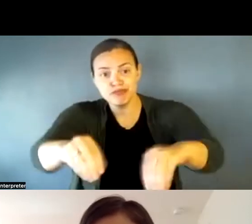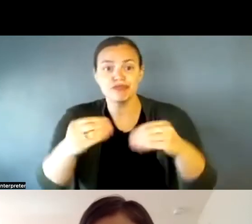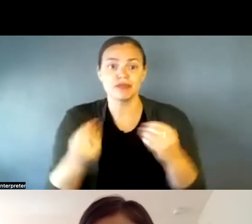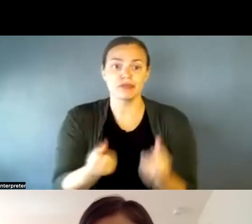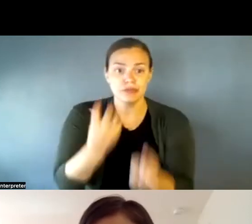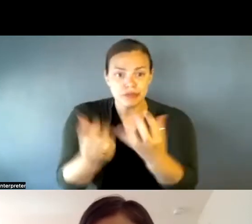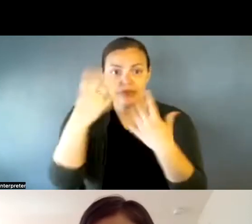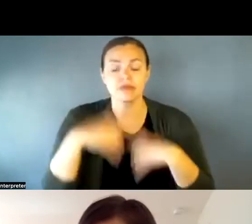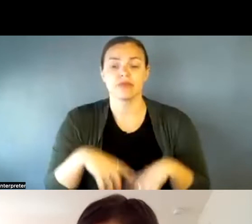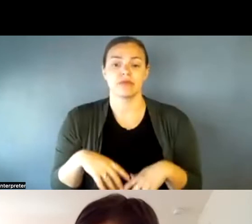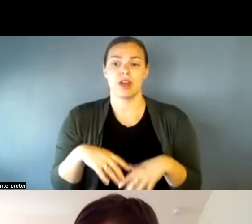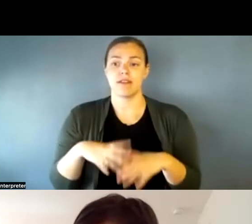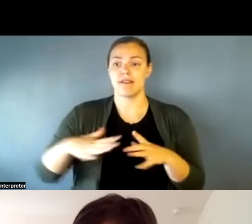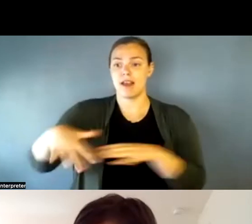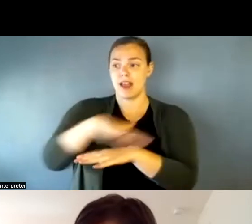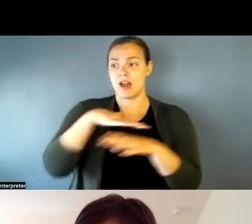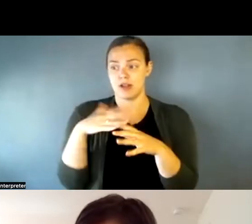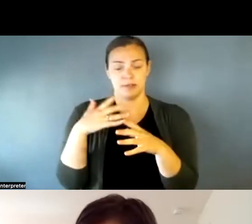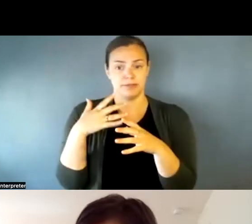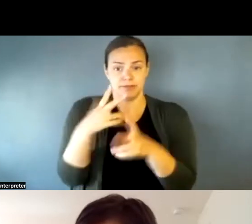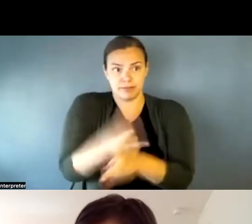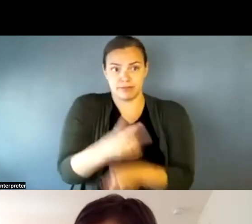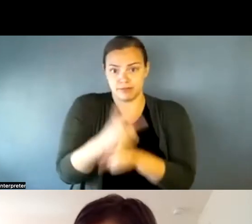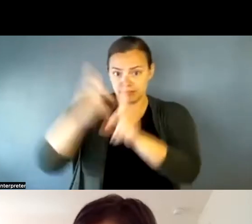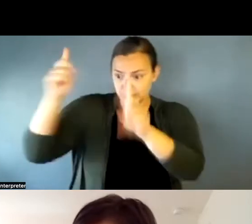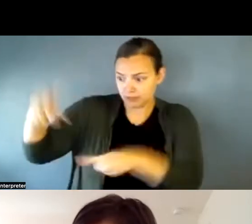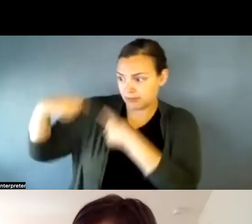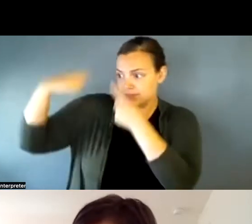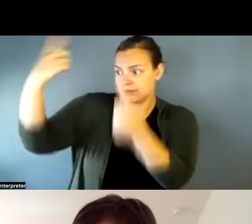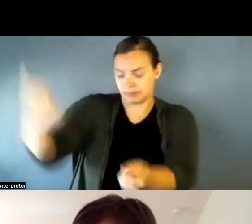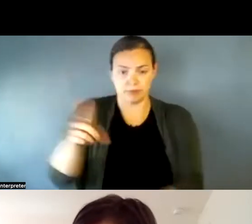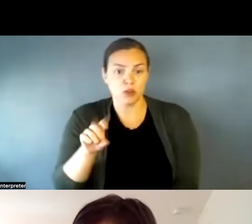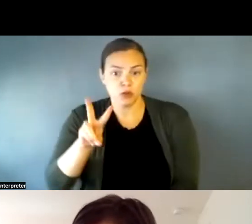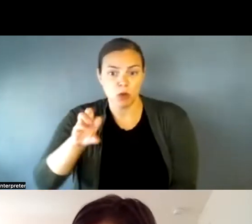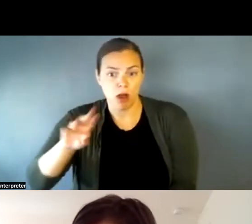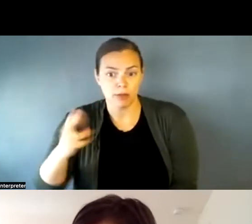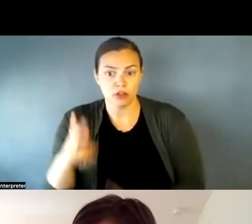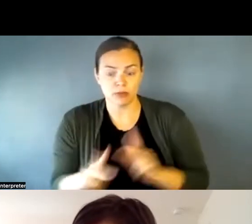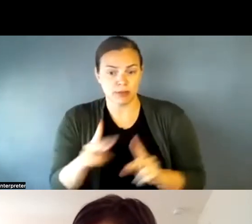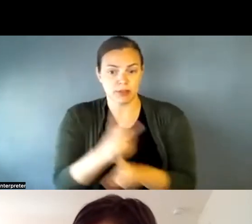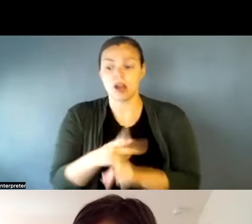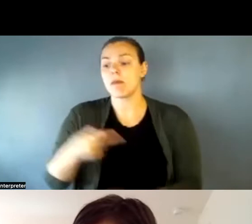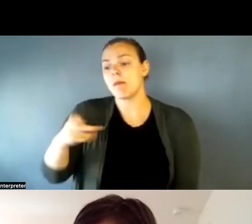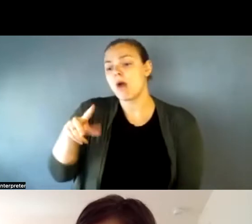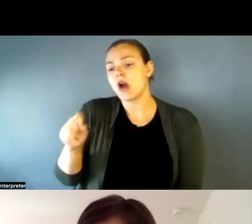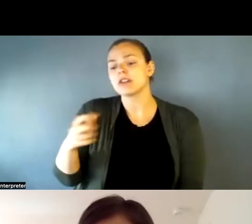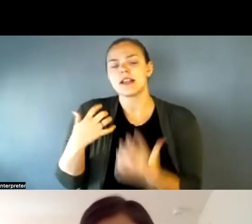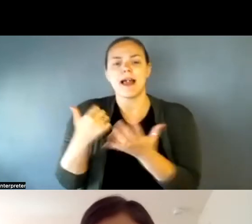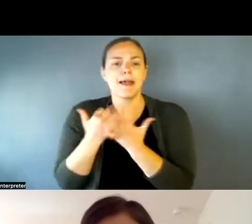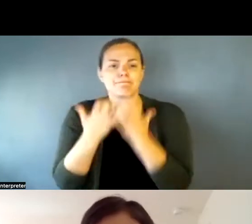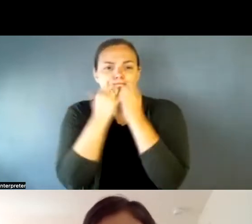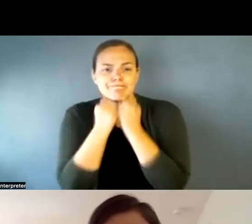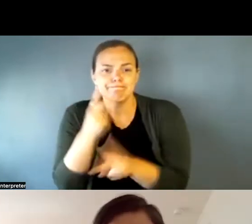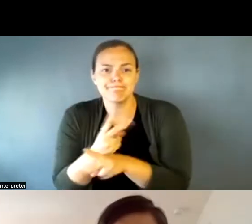who have lived here since time immemorial, the Duwamish people. But but the parks do preserve a few bits of that